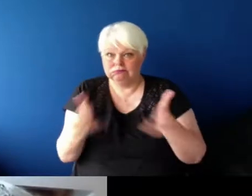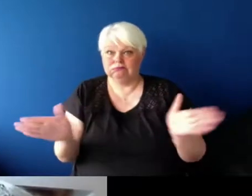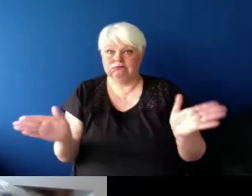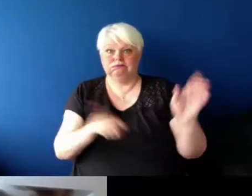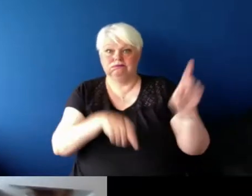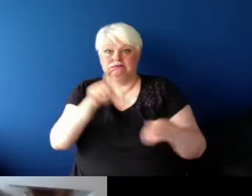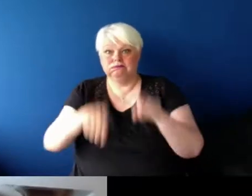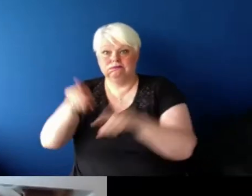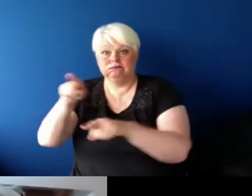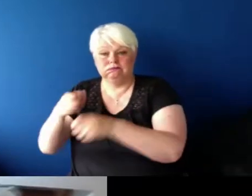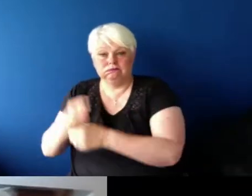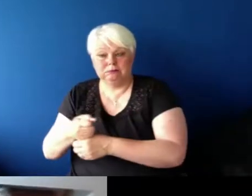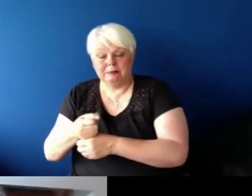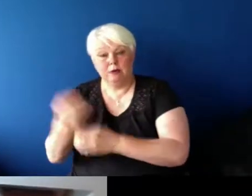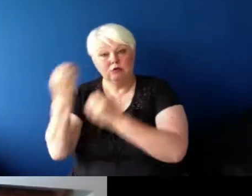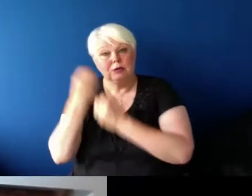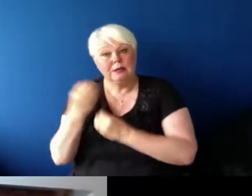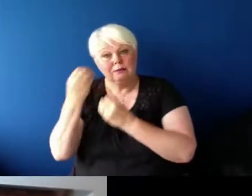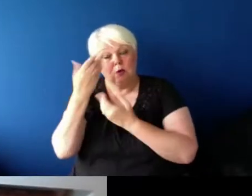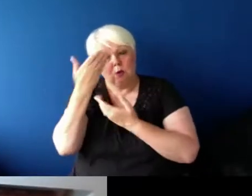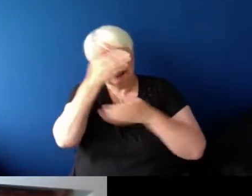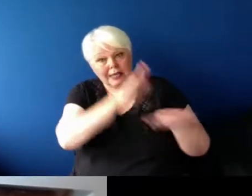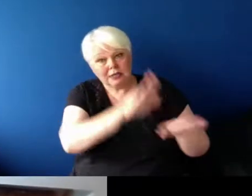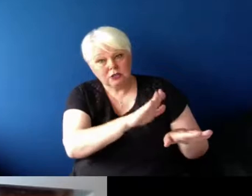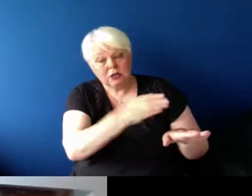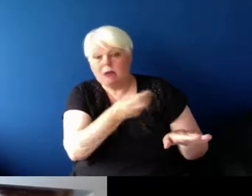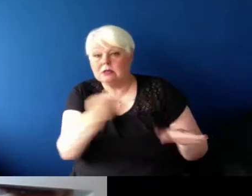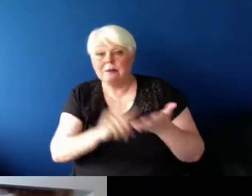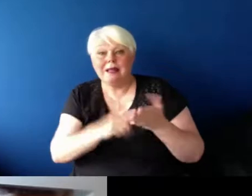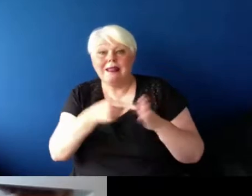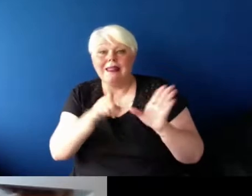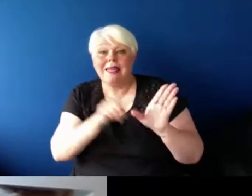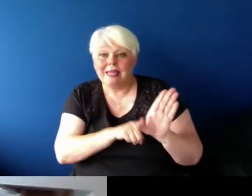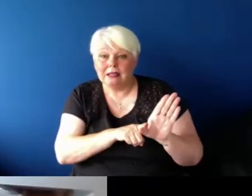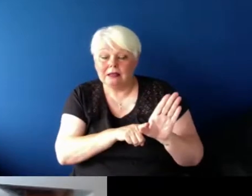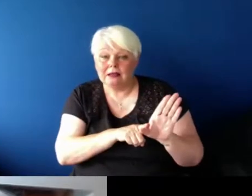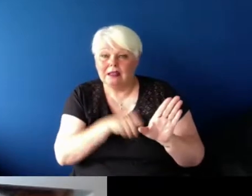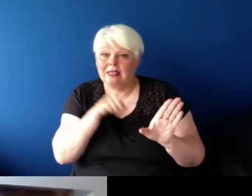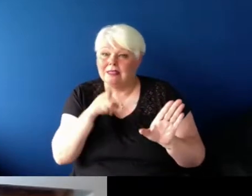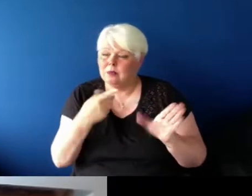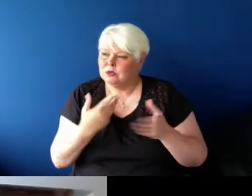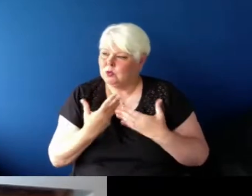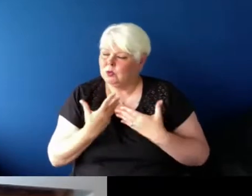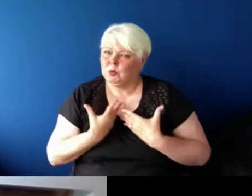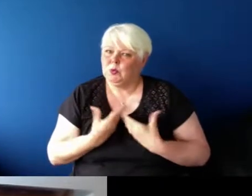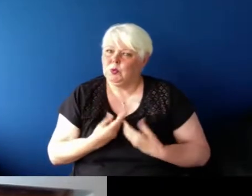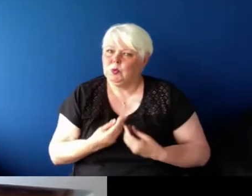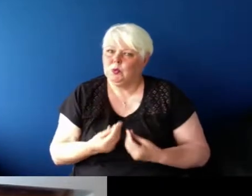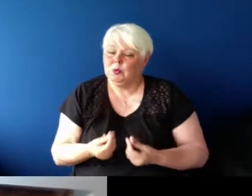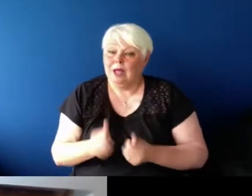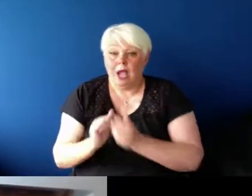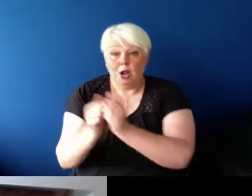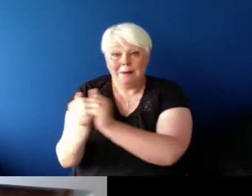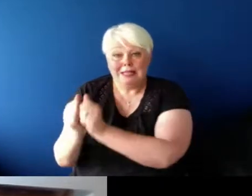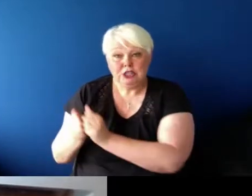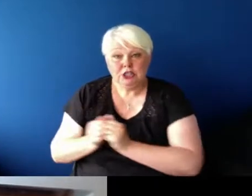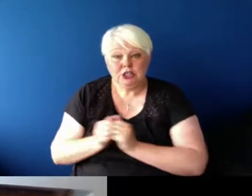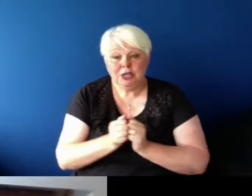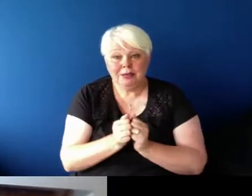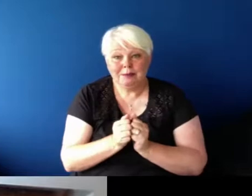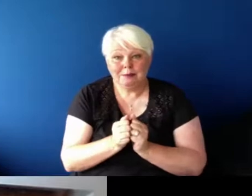training for ordination and people that were training for lay ministries. Mm-hmm. And that was a very rich source of companionship. We learned